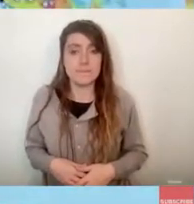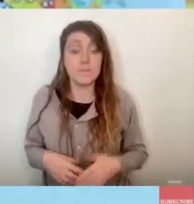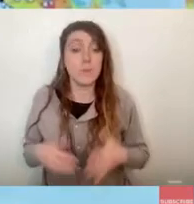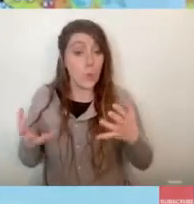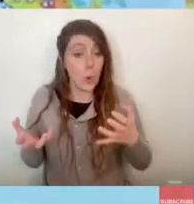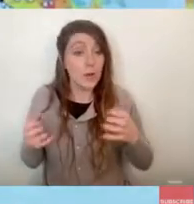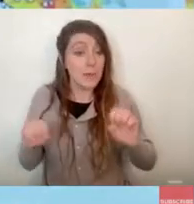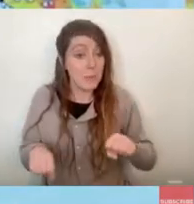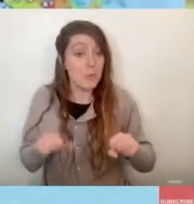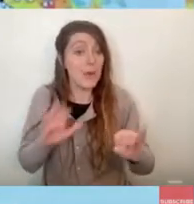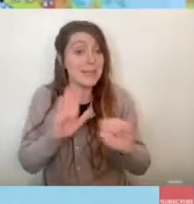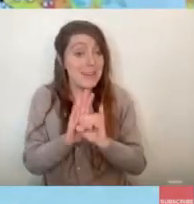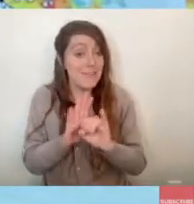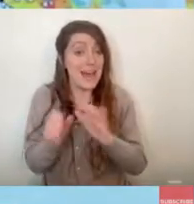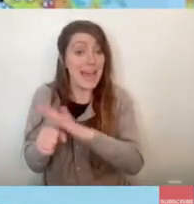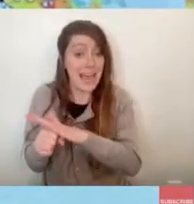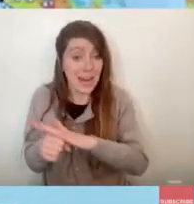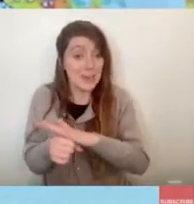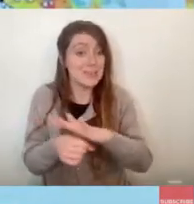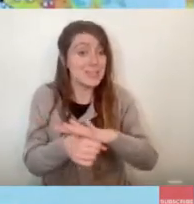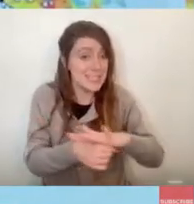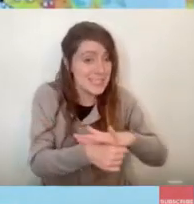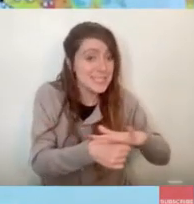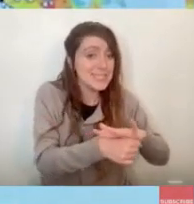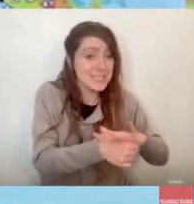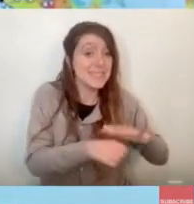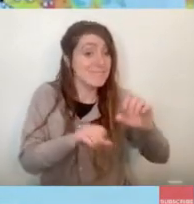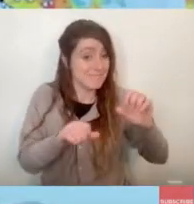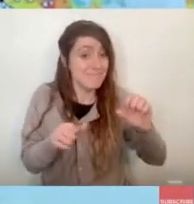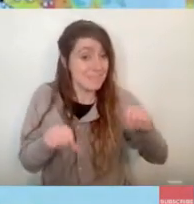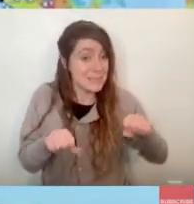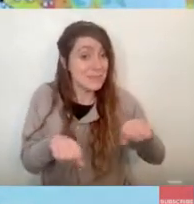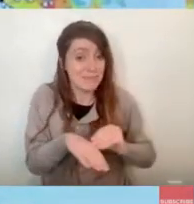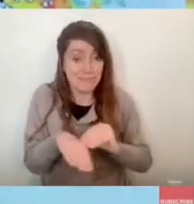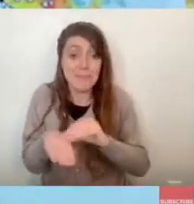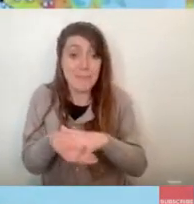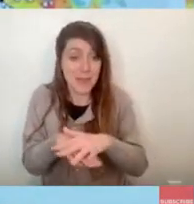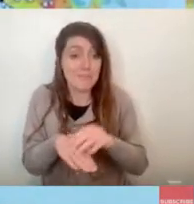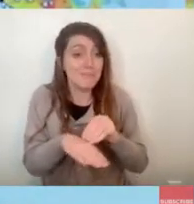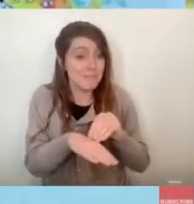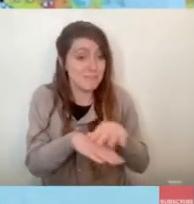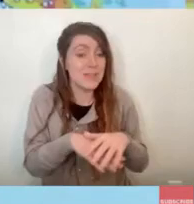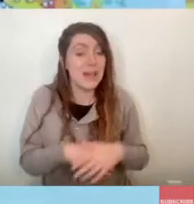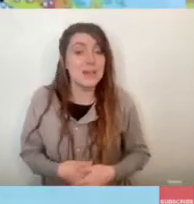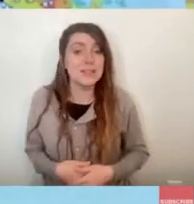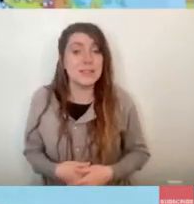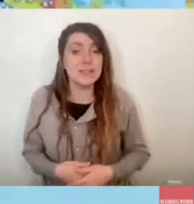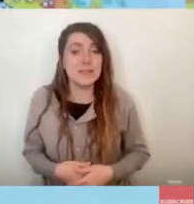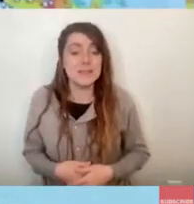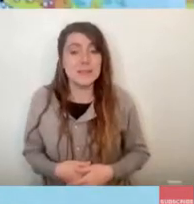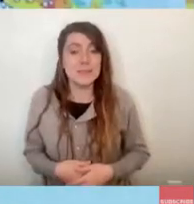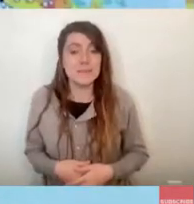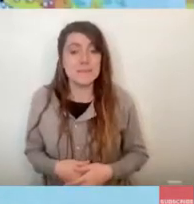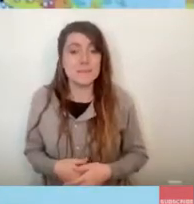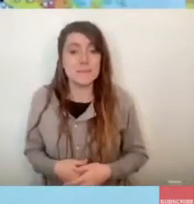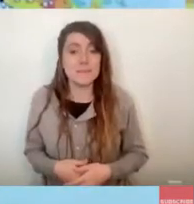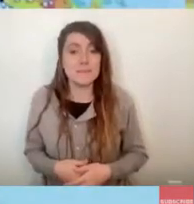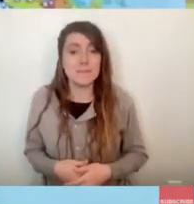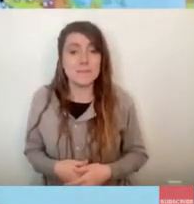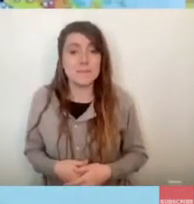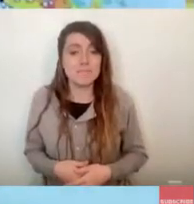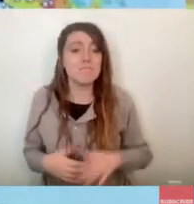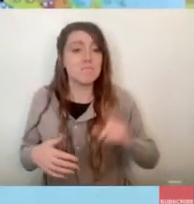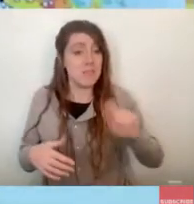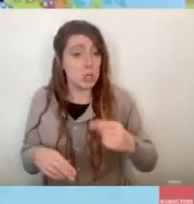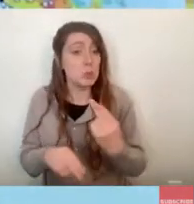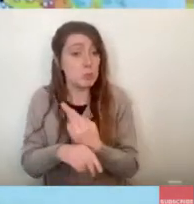identify those regions that could be much more affected compared to simpler method that only consider weather.